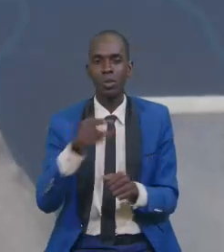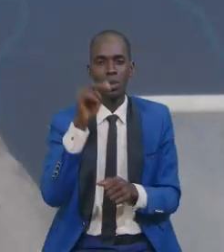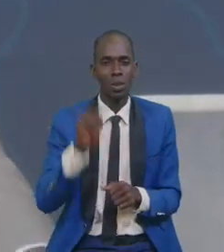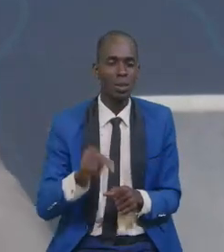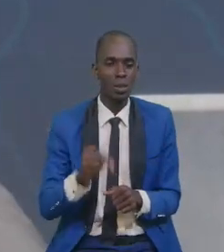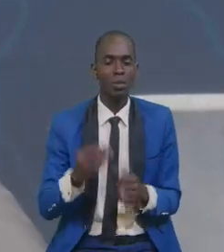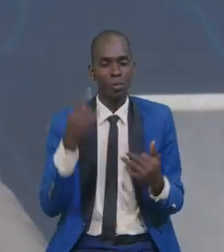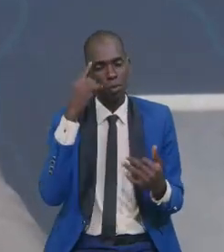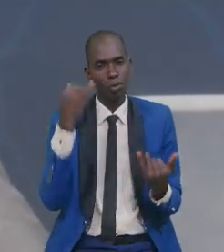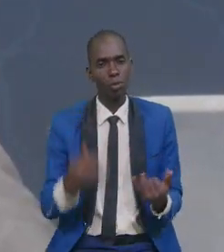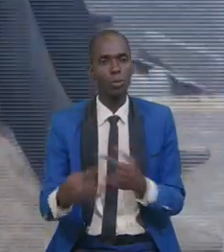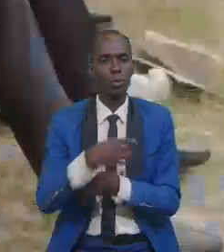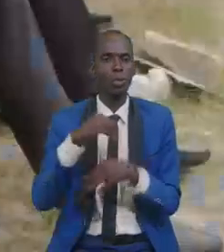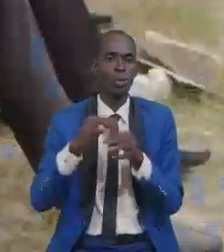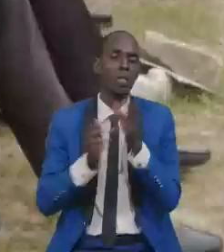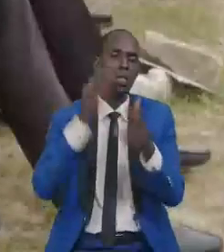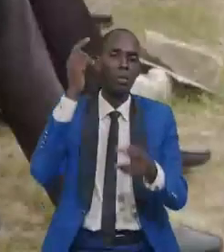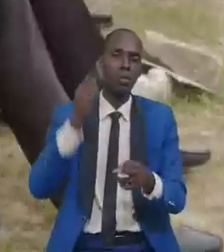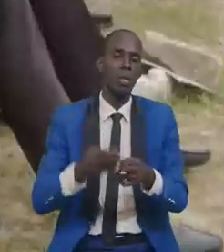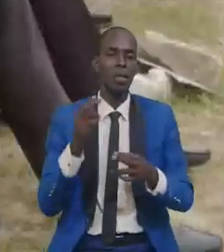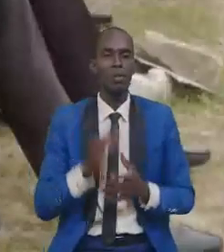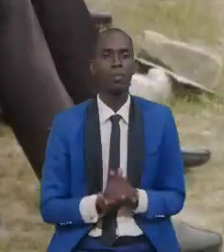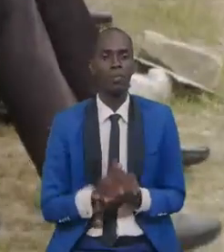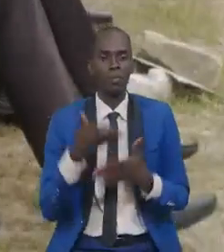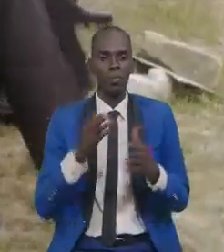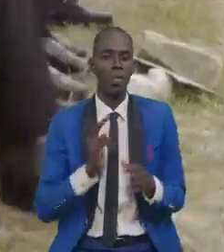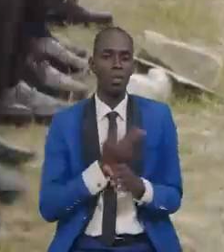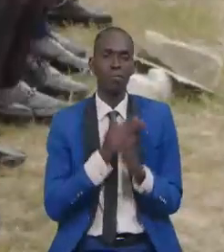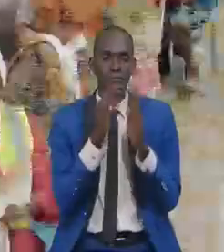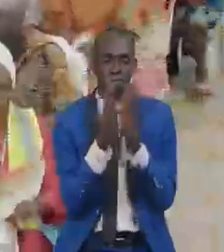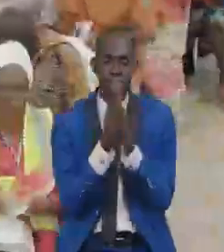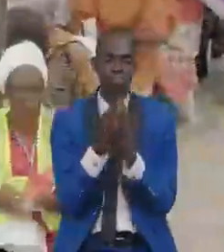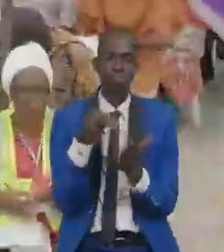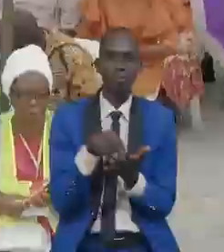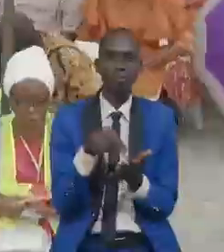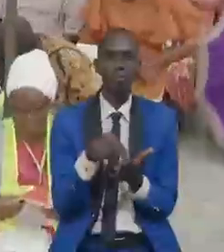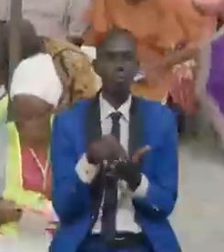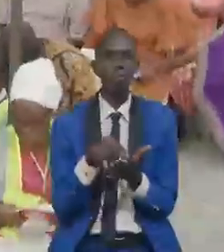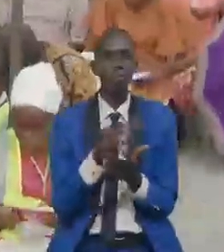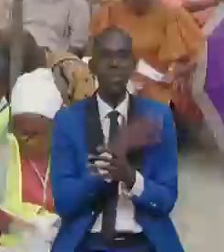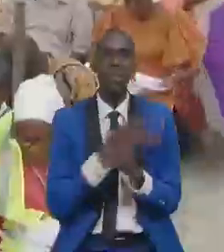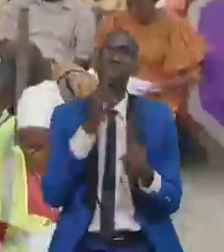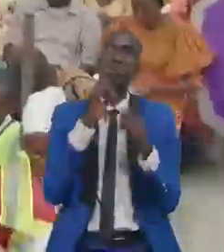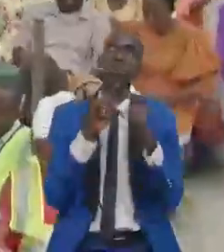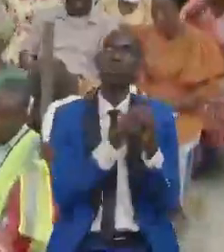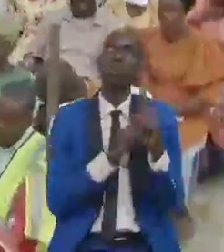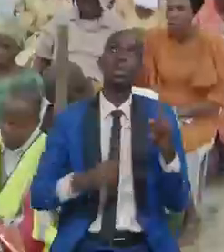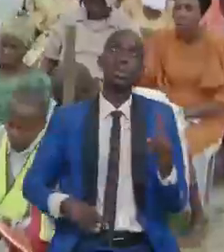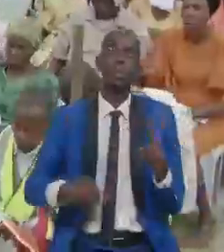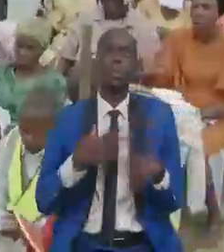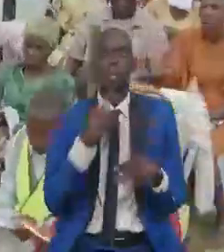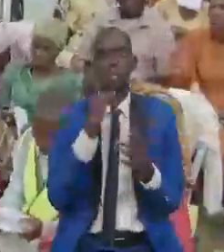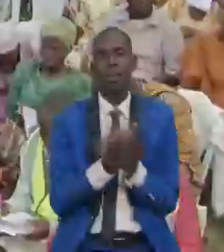today, in Jesus' name. Let's rise up and talk to the Lord and say, Lord, here I